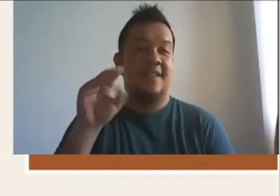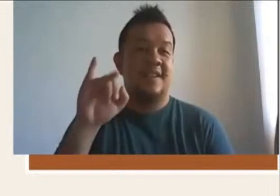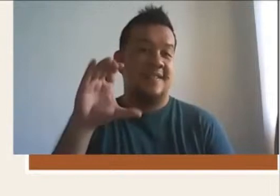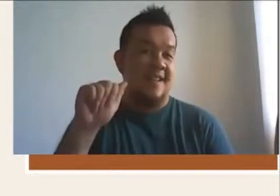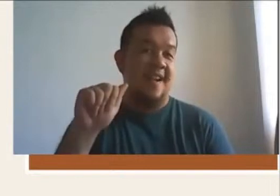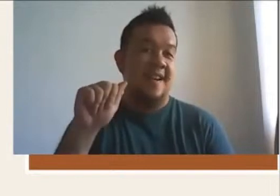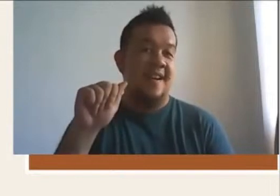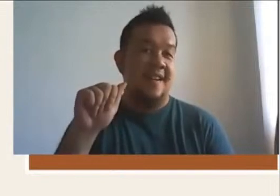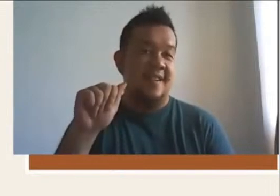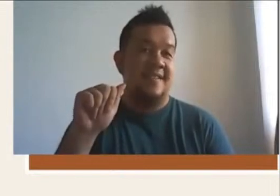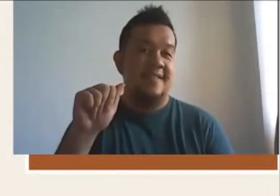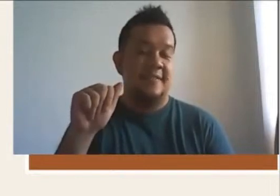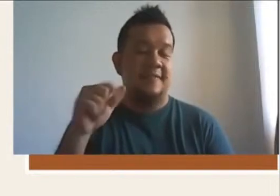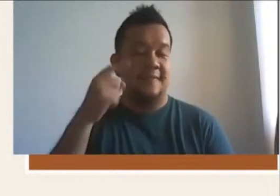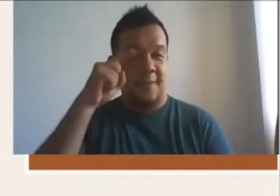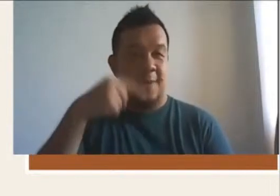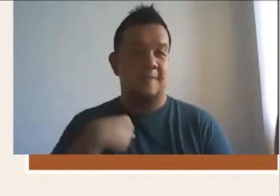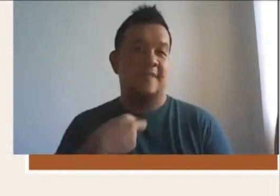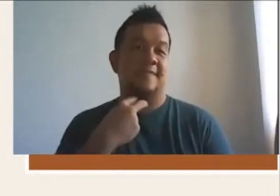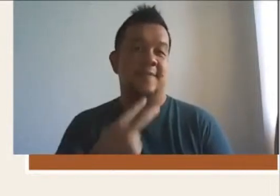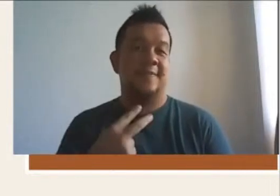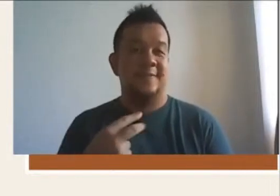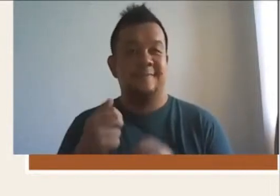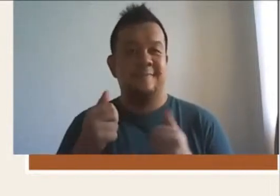So hello everyone.